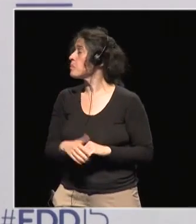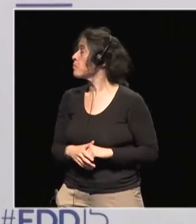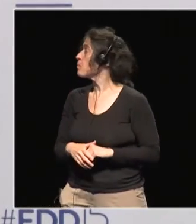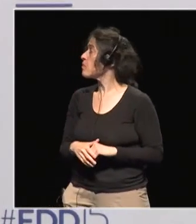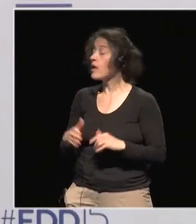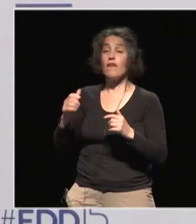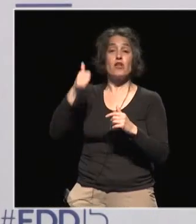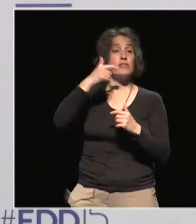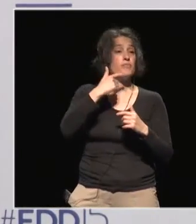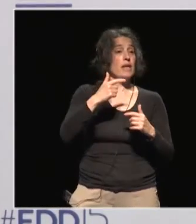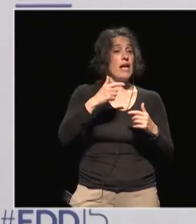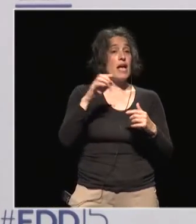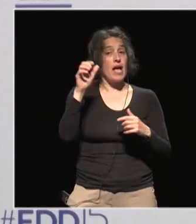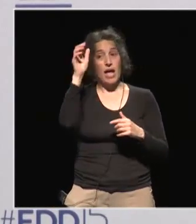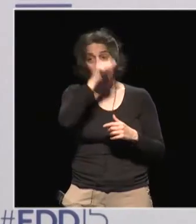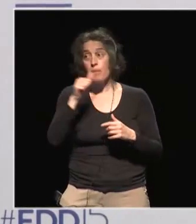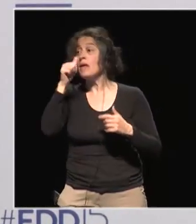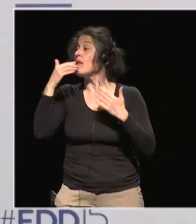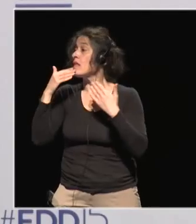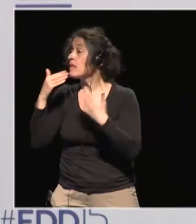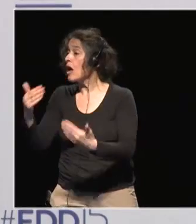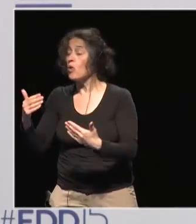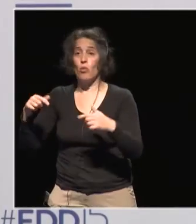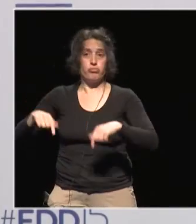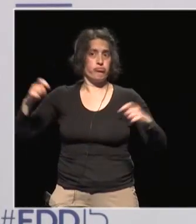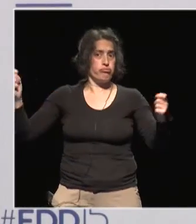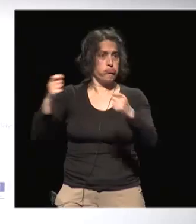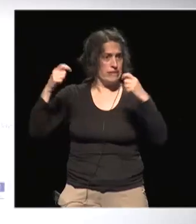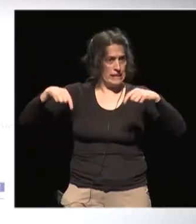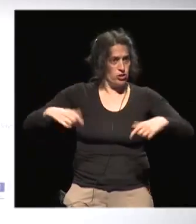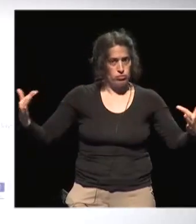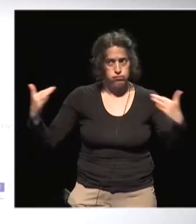having such a very important event.